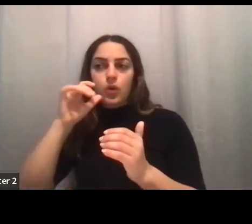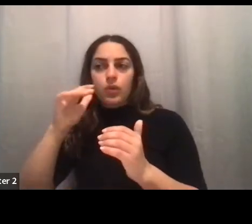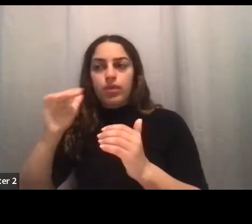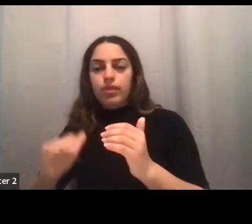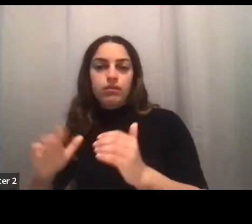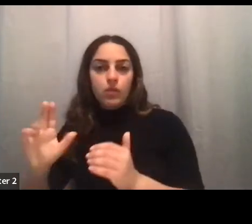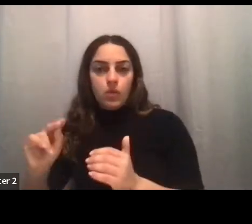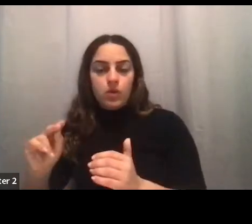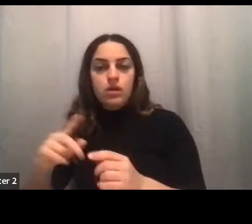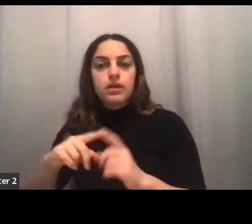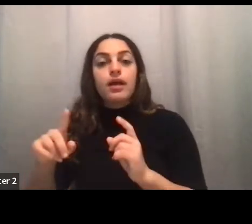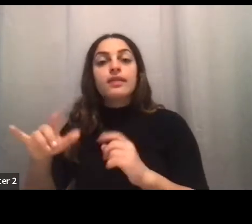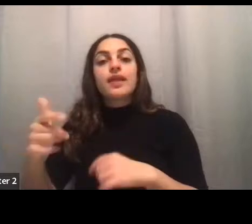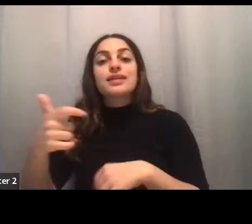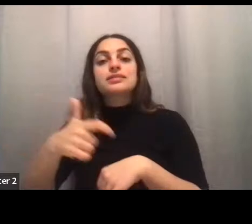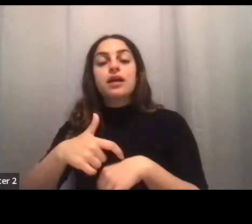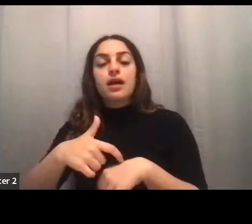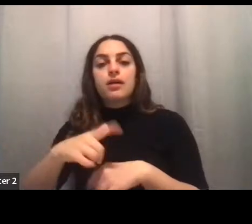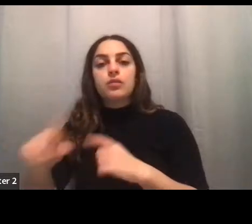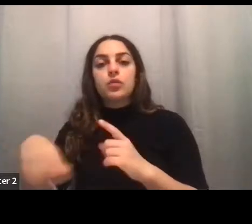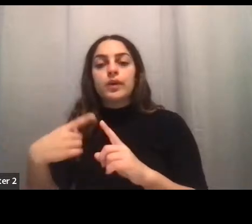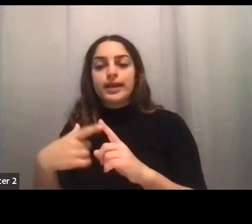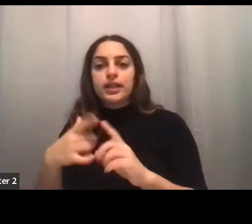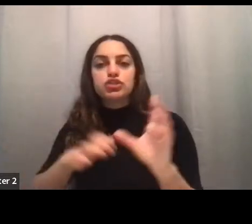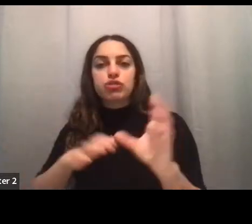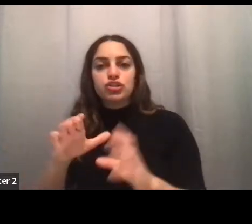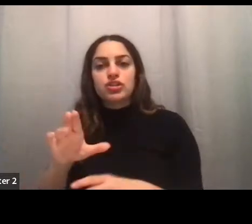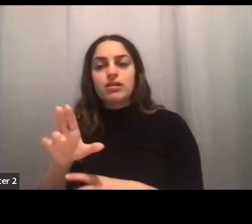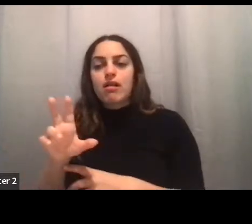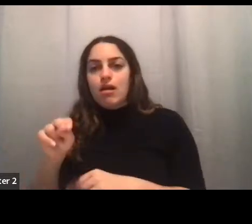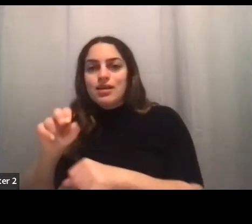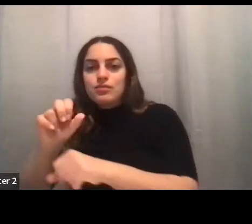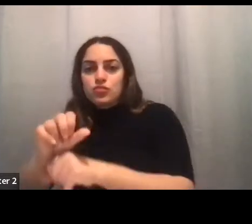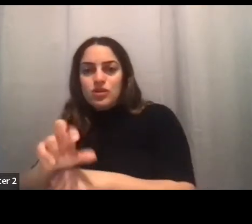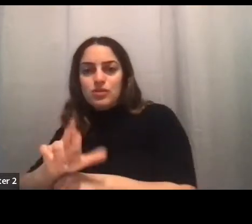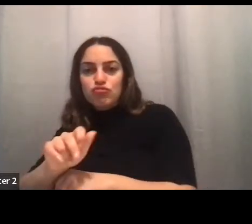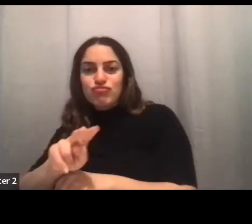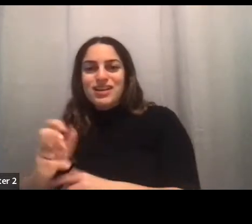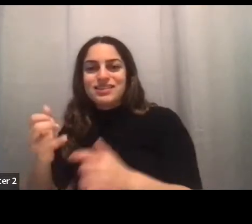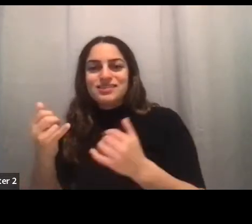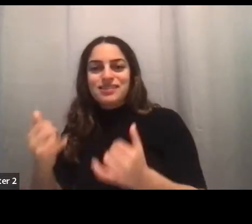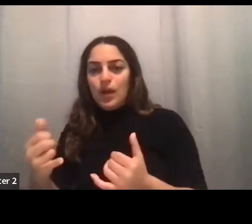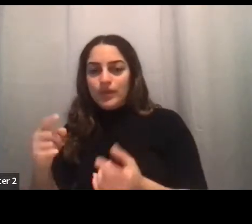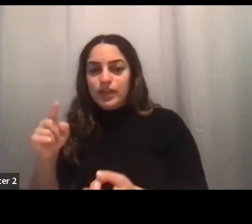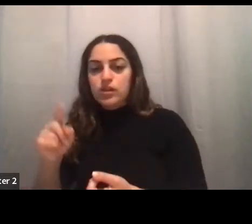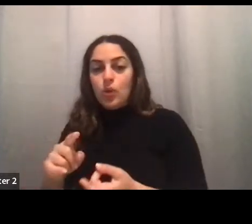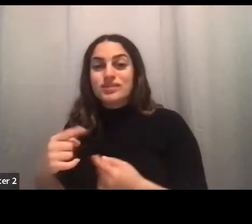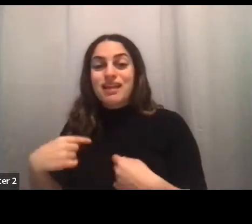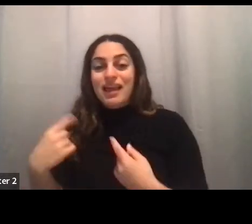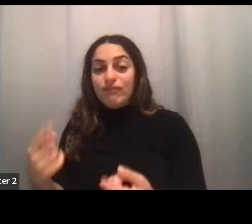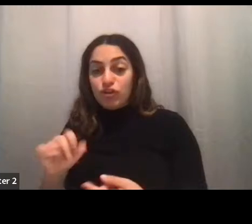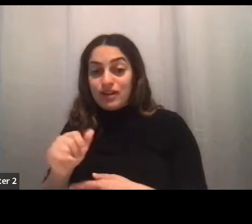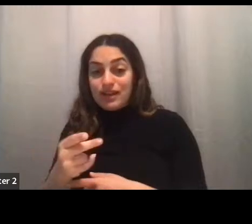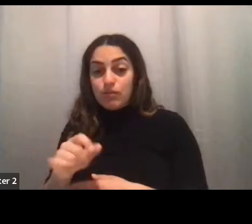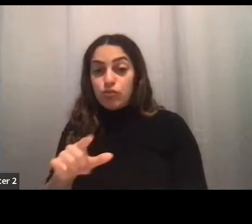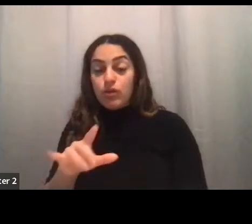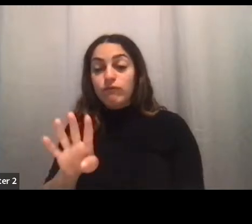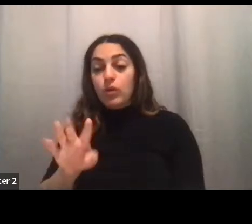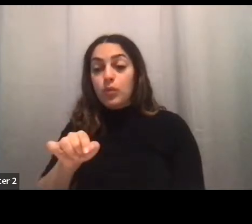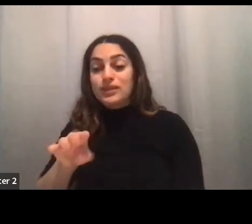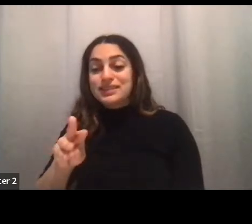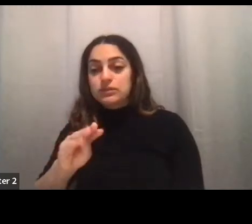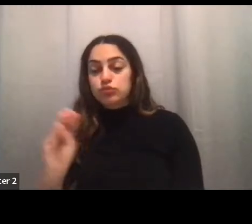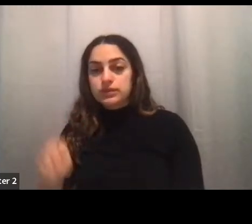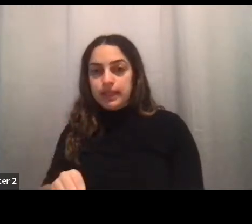a time when the construction unemployment rate has fallen to the lowest ever for april 4.6 uh the